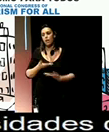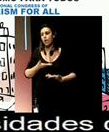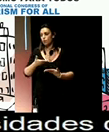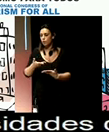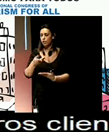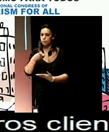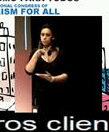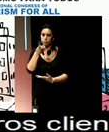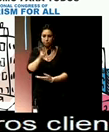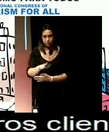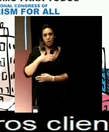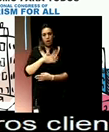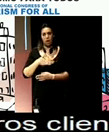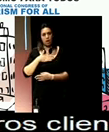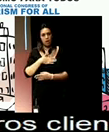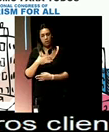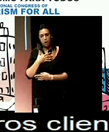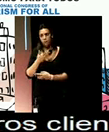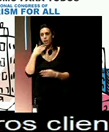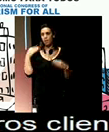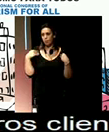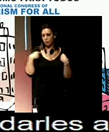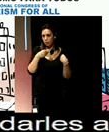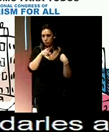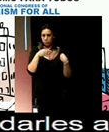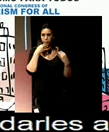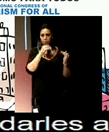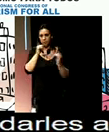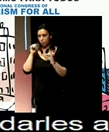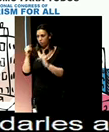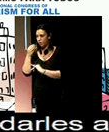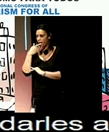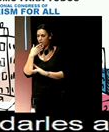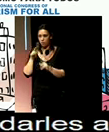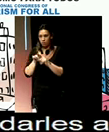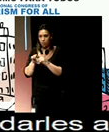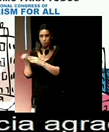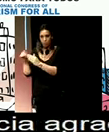them to enjoy a nice stay,